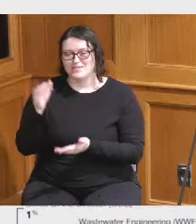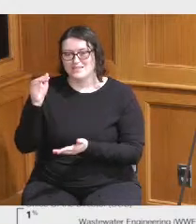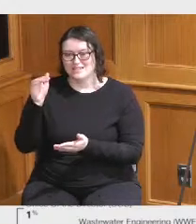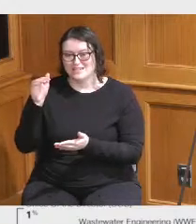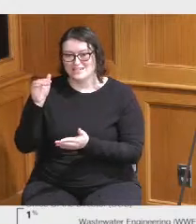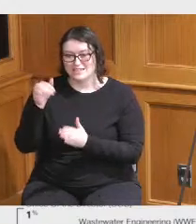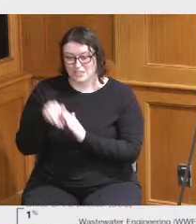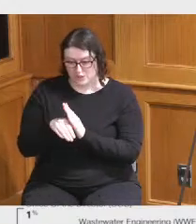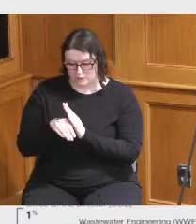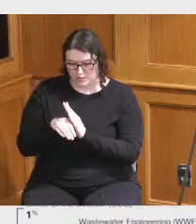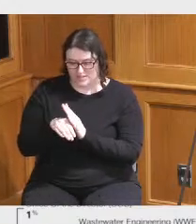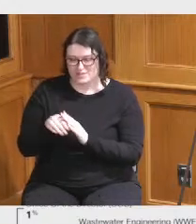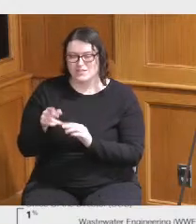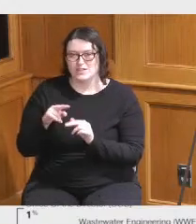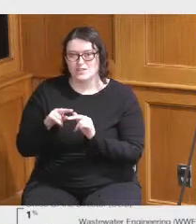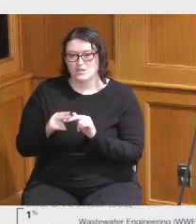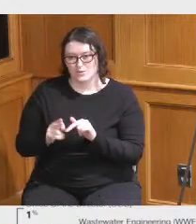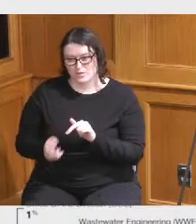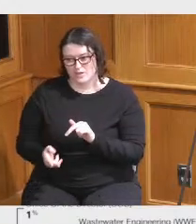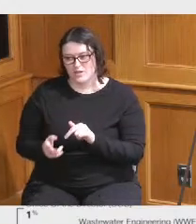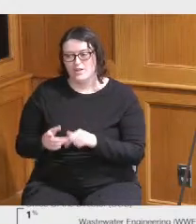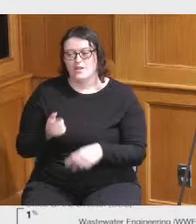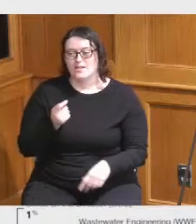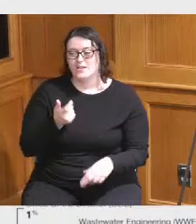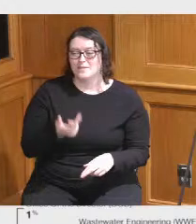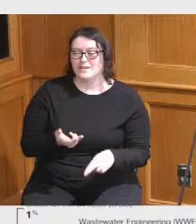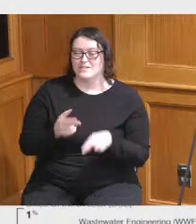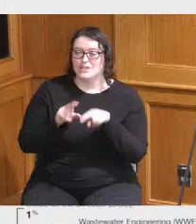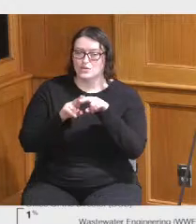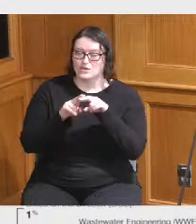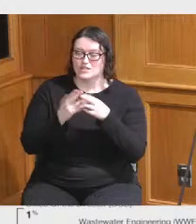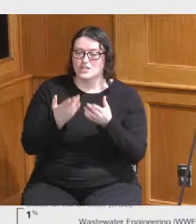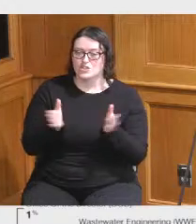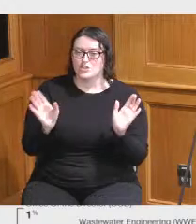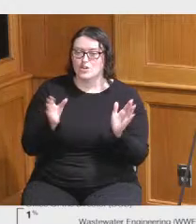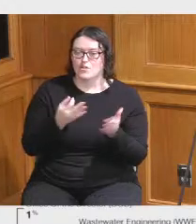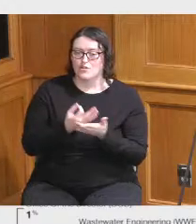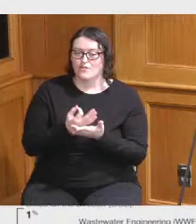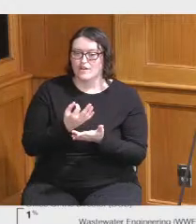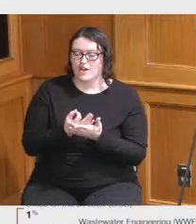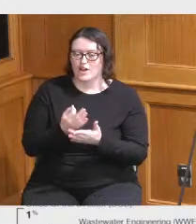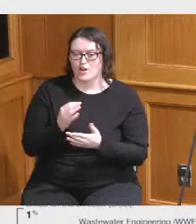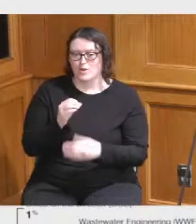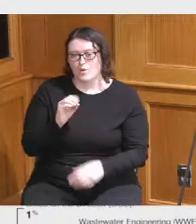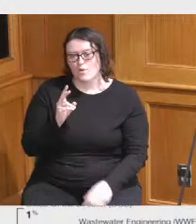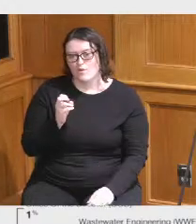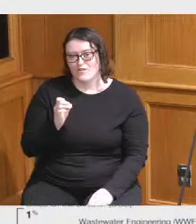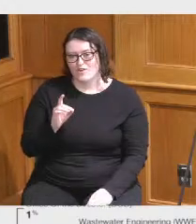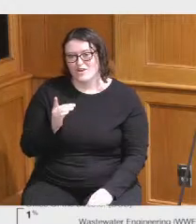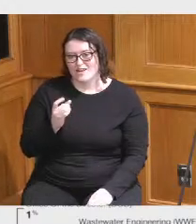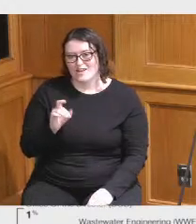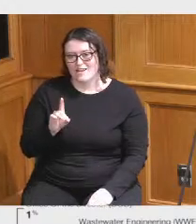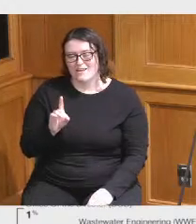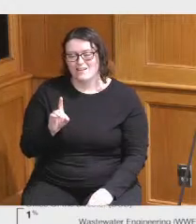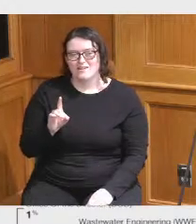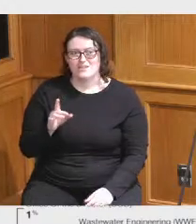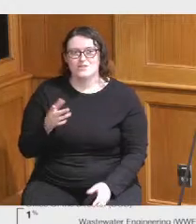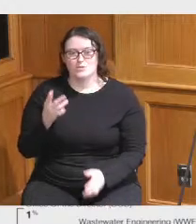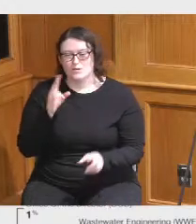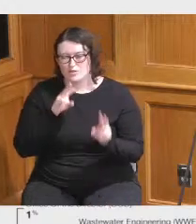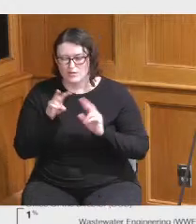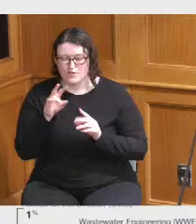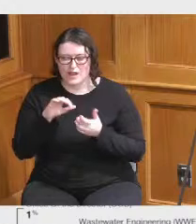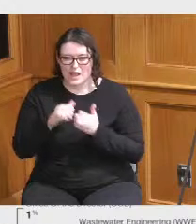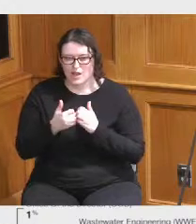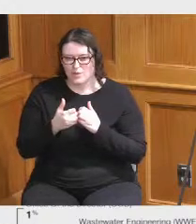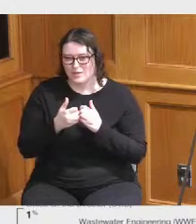really is, we had a slight increase in the general fund overhead, and so we really looked for some efficiencies and also some